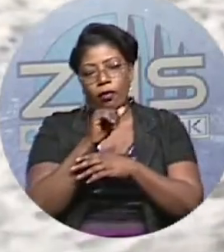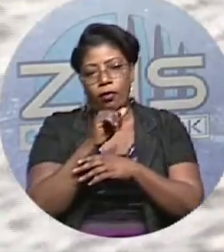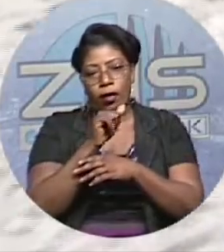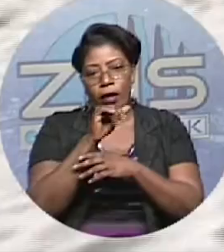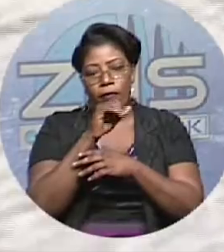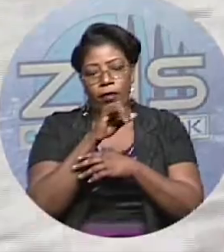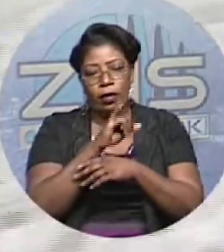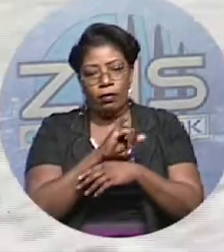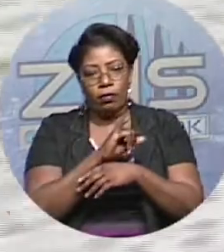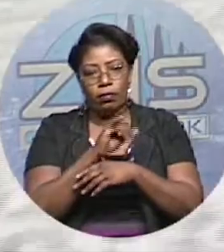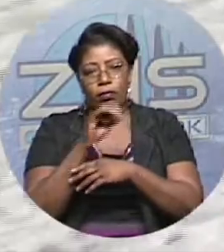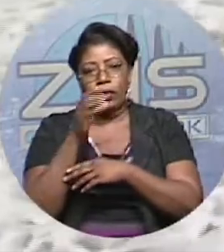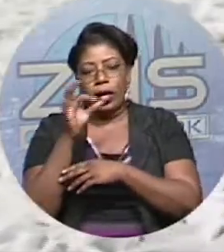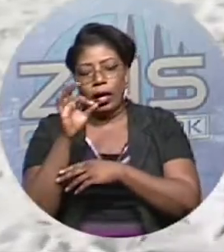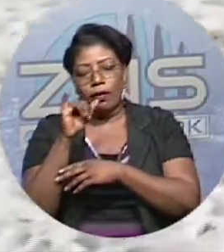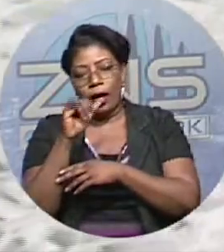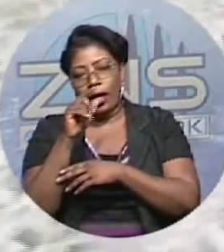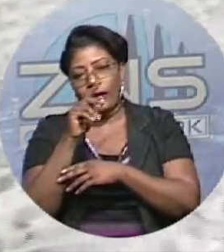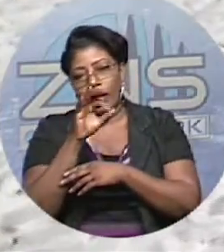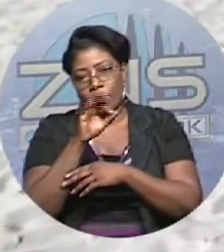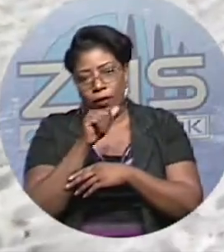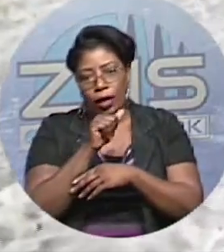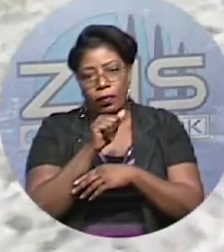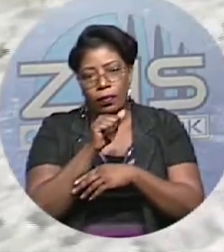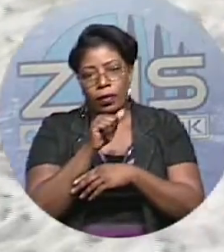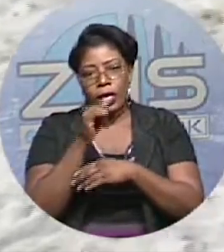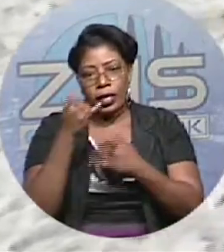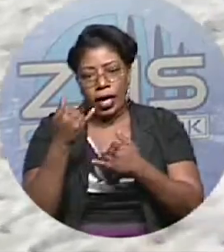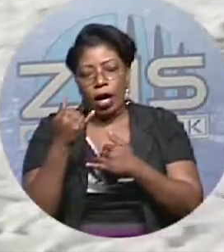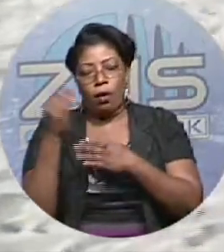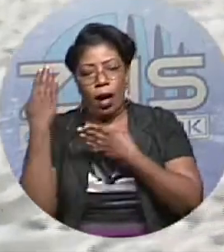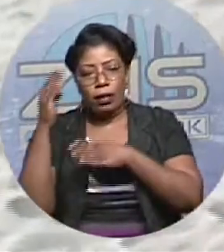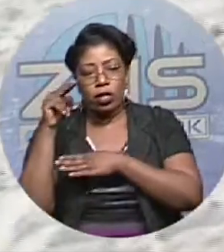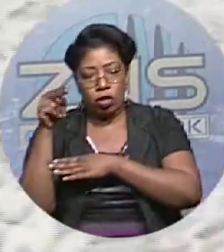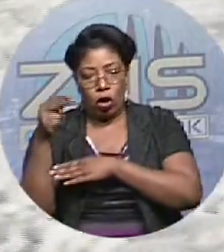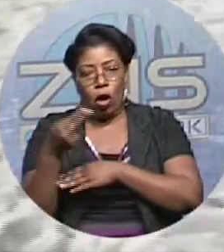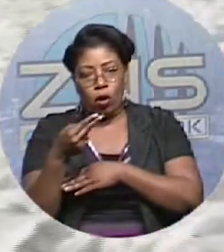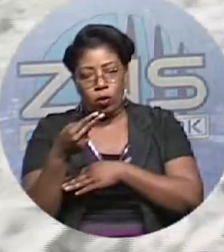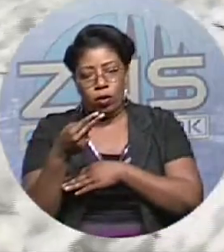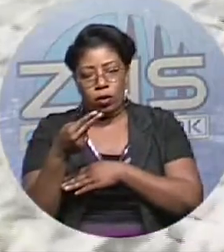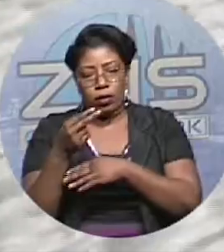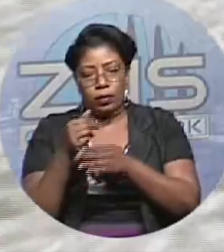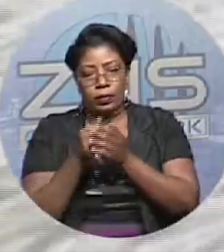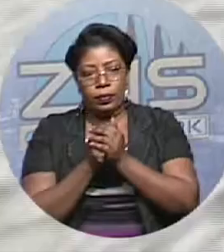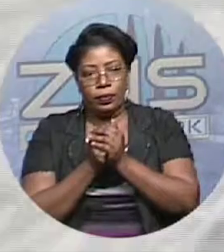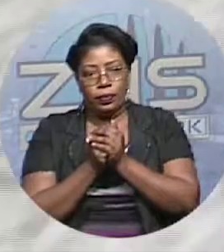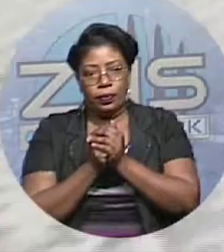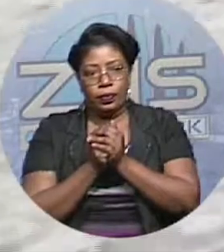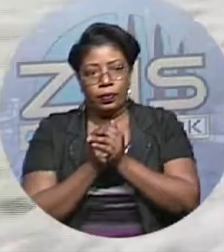tournament next year. Since the Bahamas is the host country for the event, the team has a secret weapon in their camp.